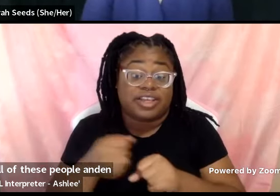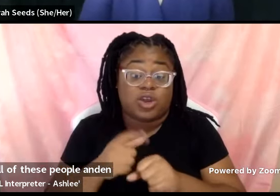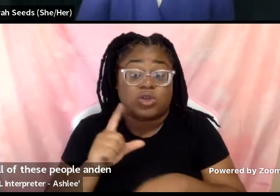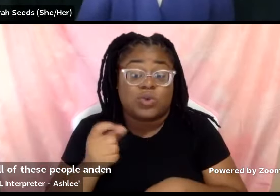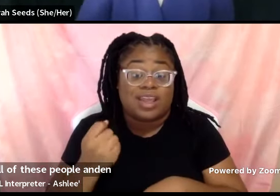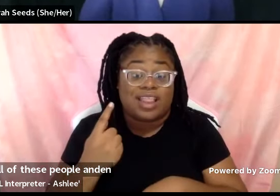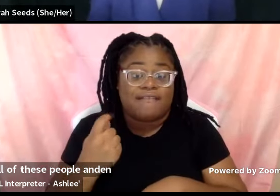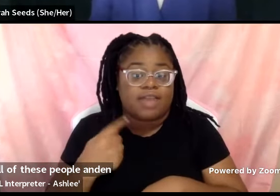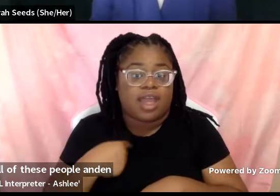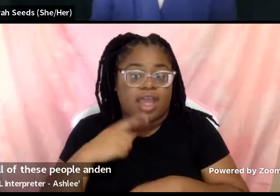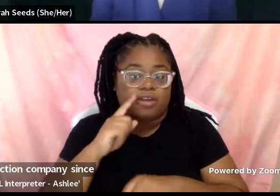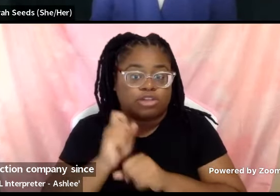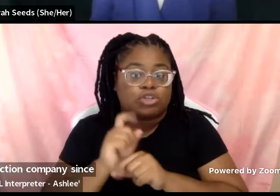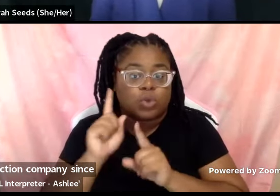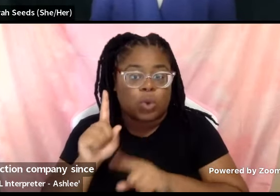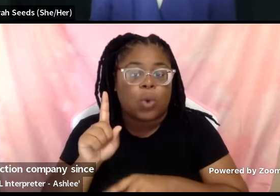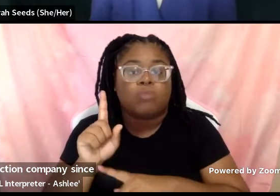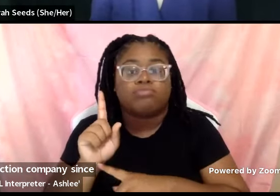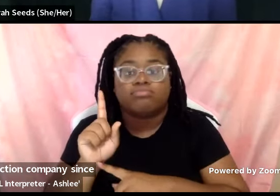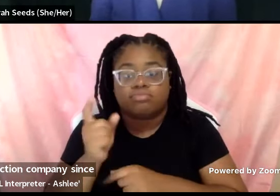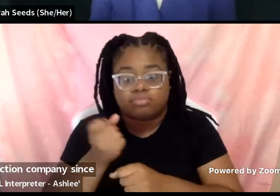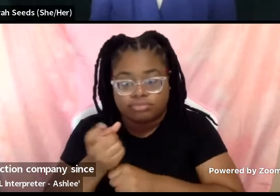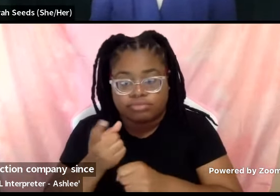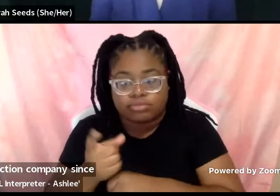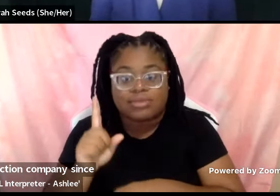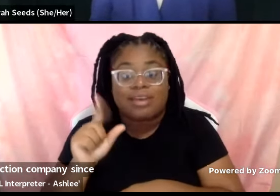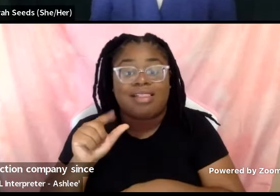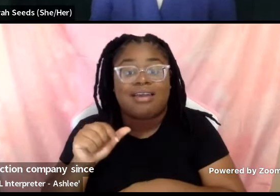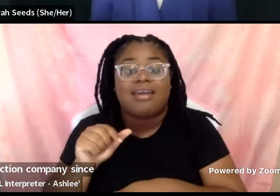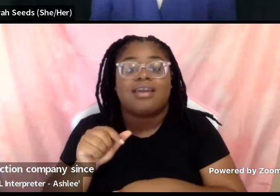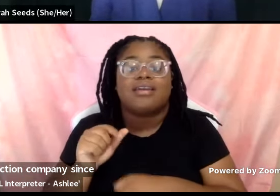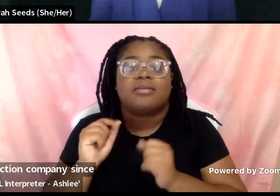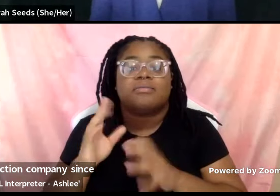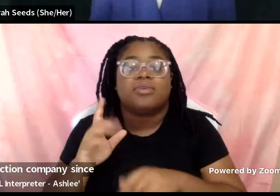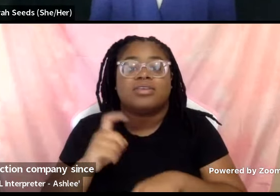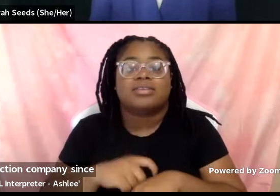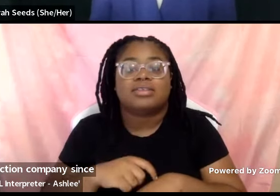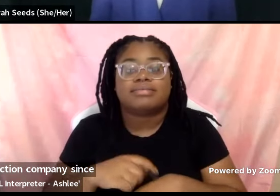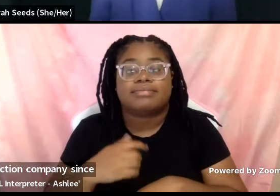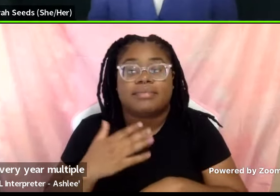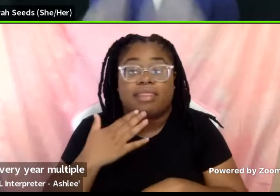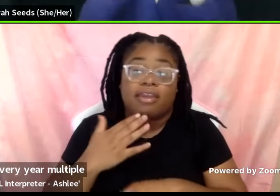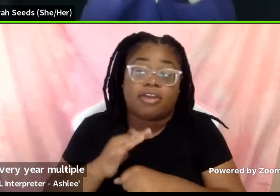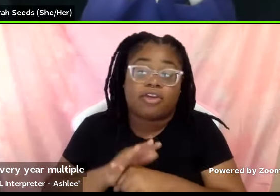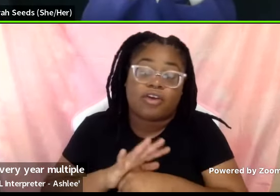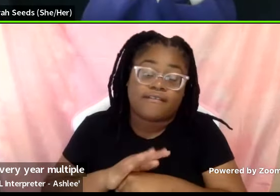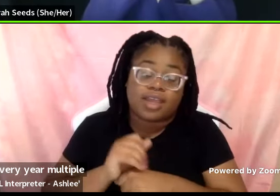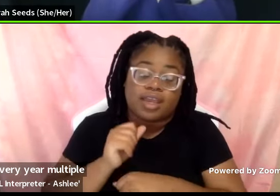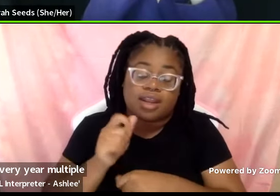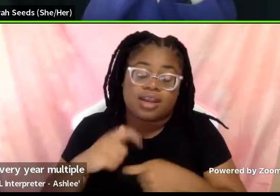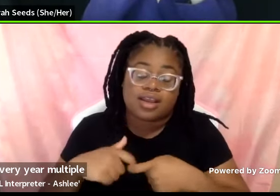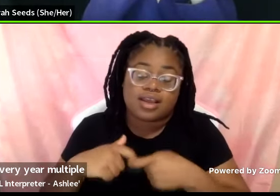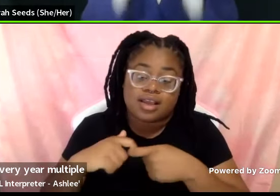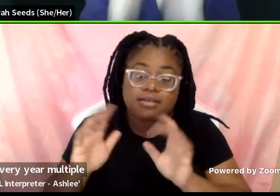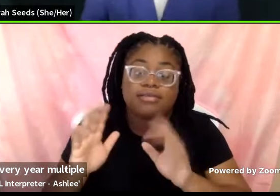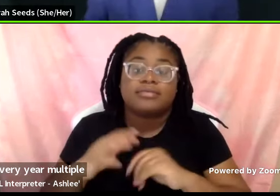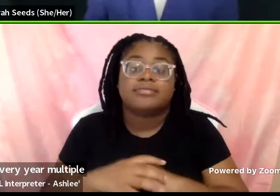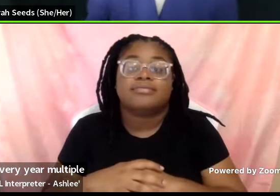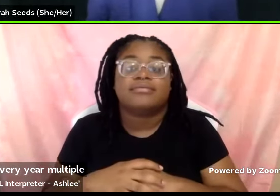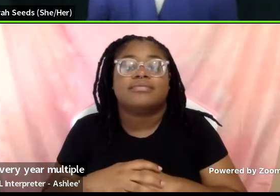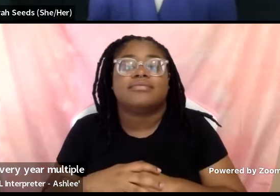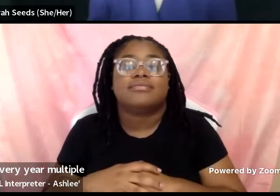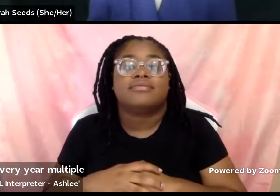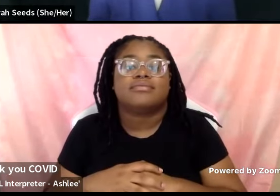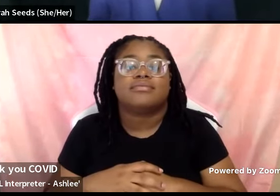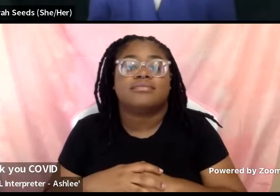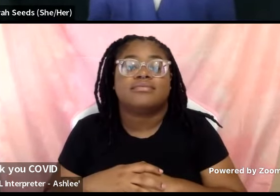go to LA every year, multiple times a year. Thank you, COVID. Haven't been in 2 years.